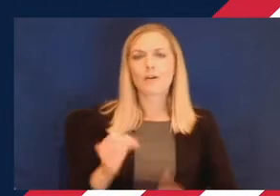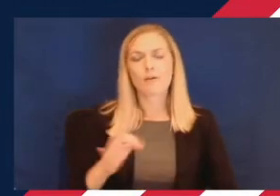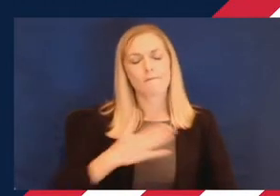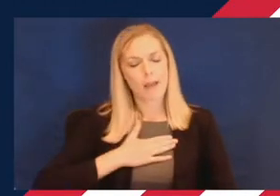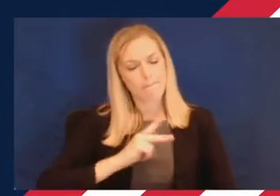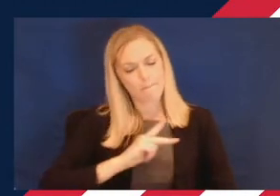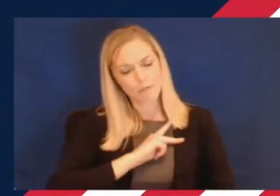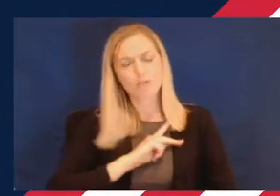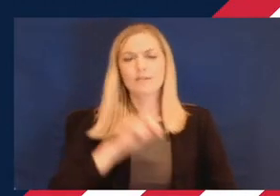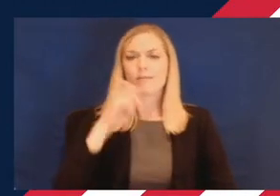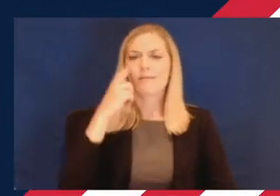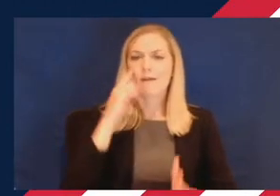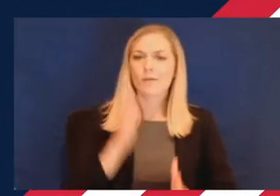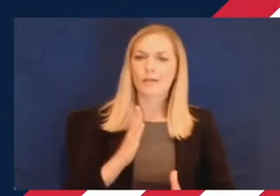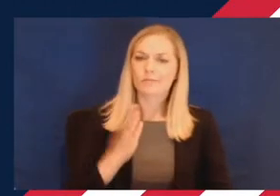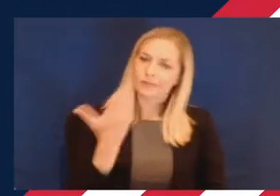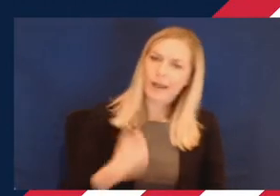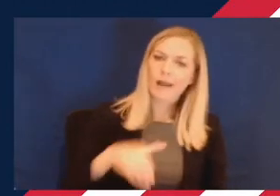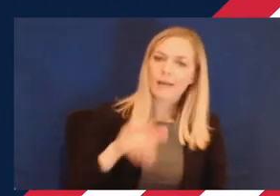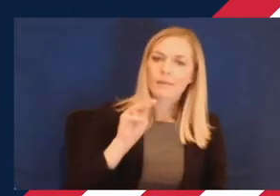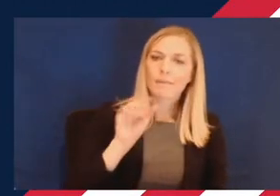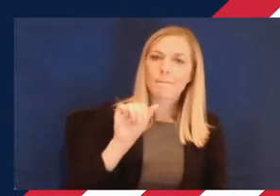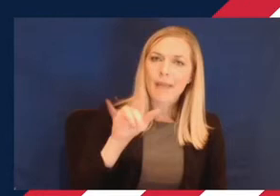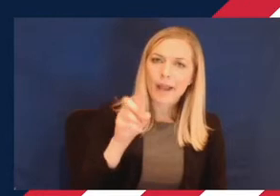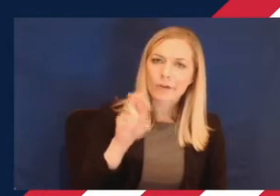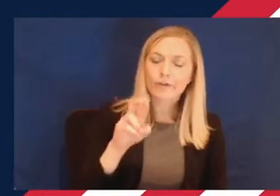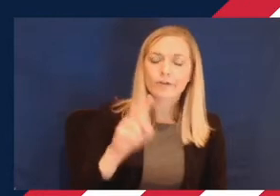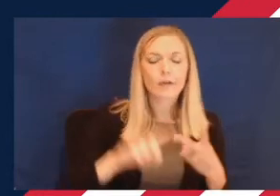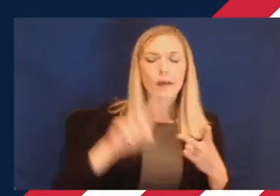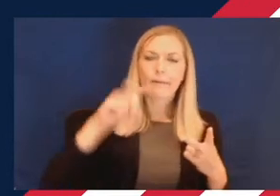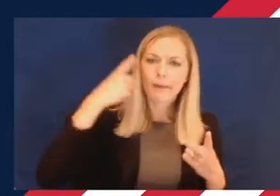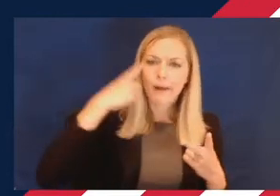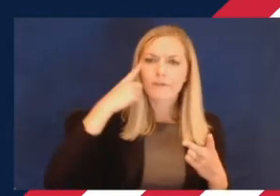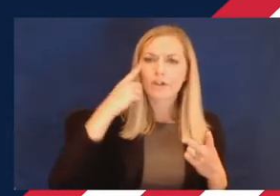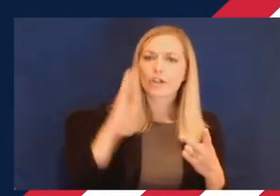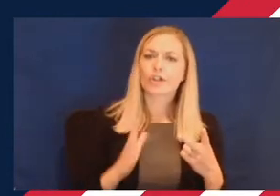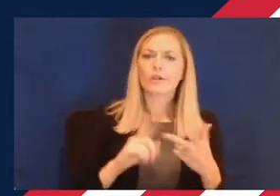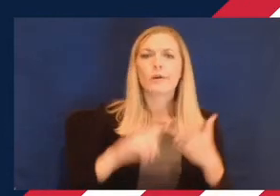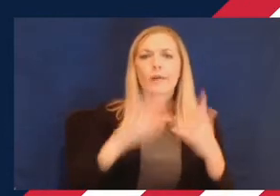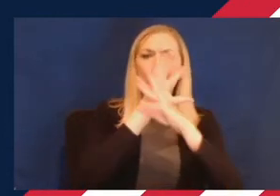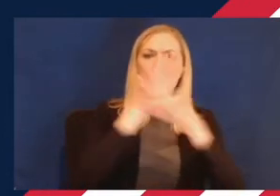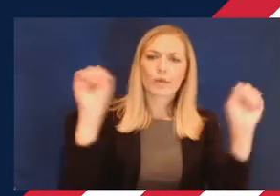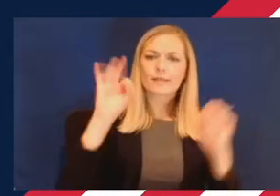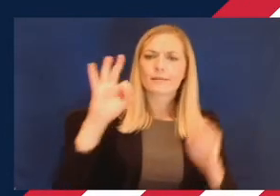I'm the mayor, the governor, the president of my world. And there's